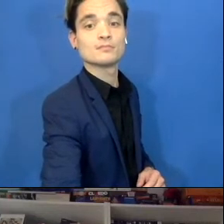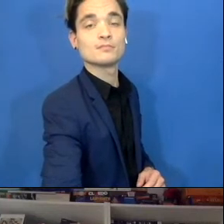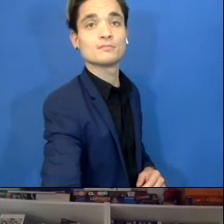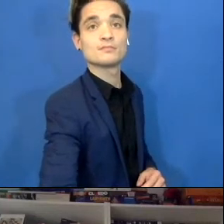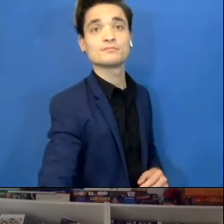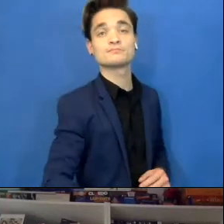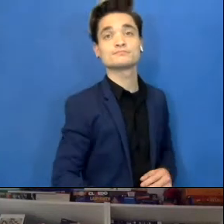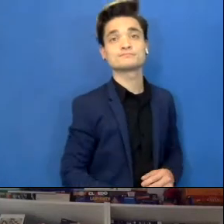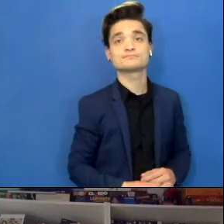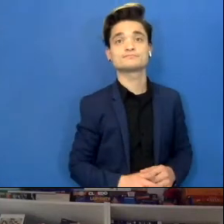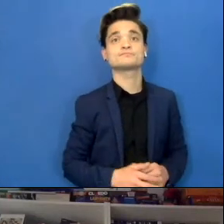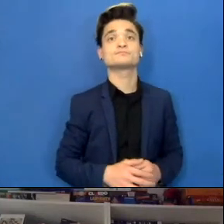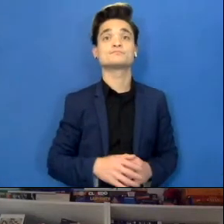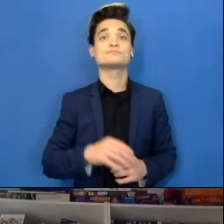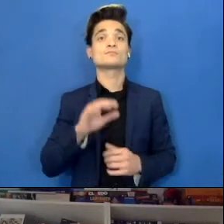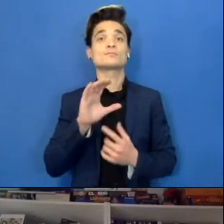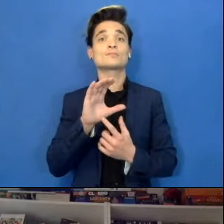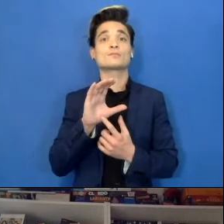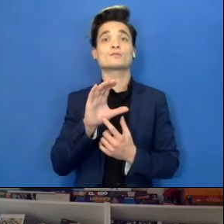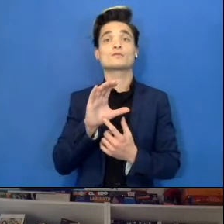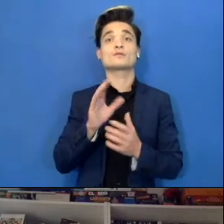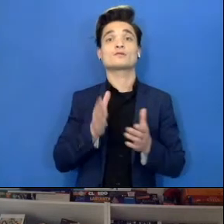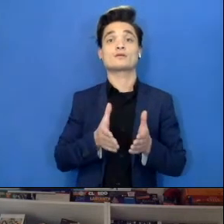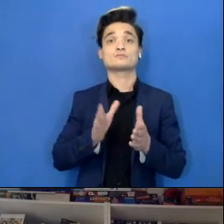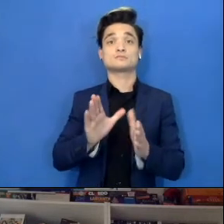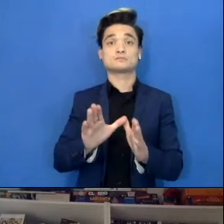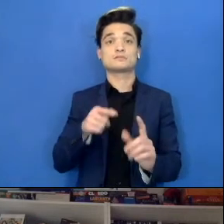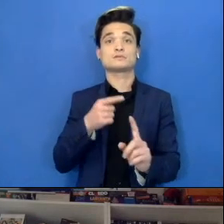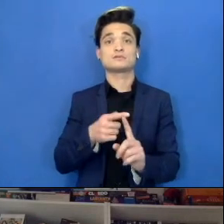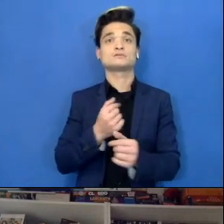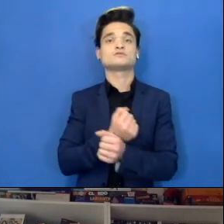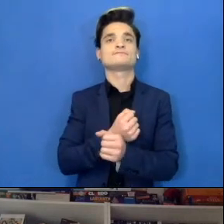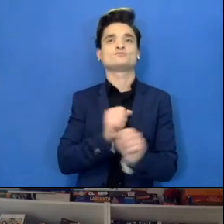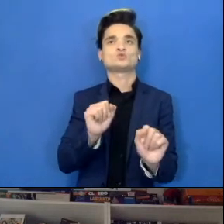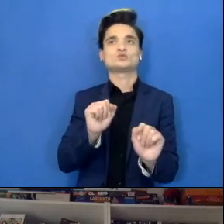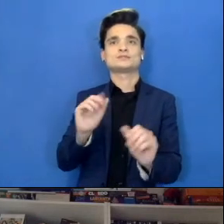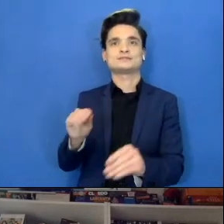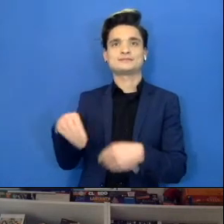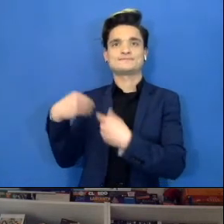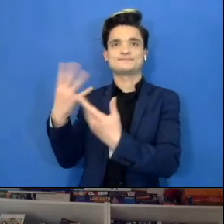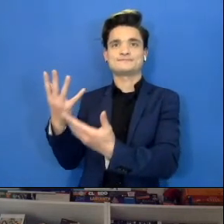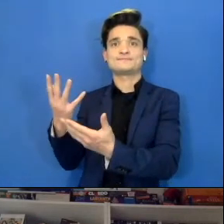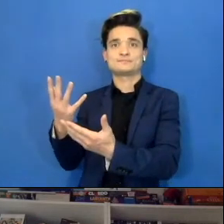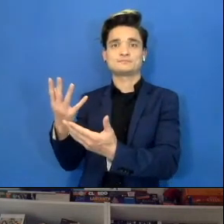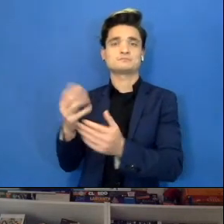freely given. It is retractable or reversible. It's